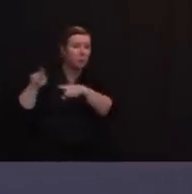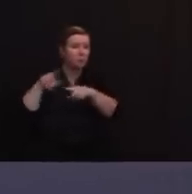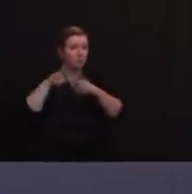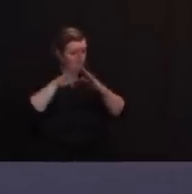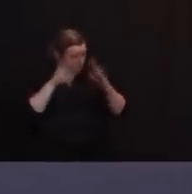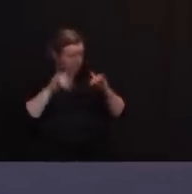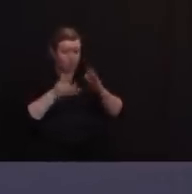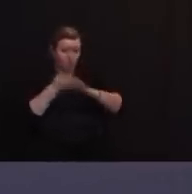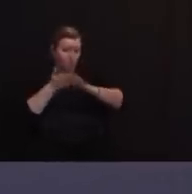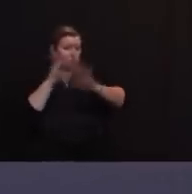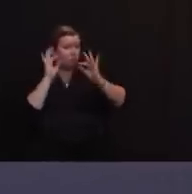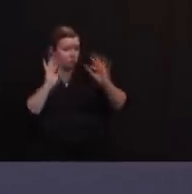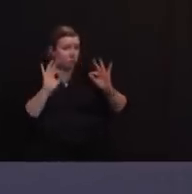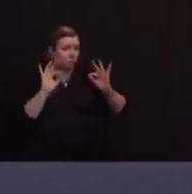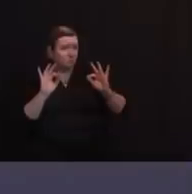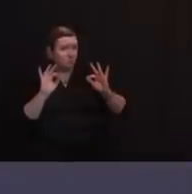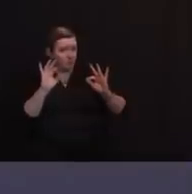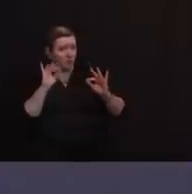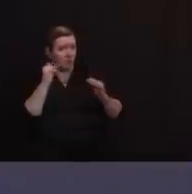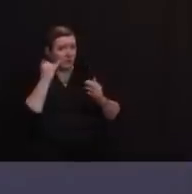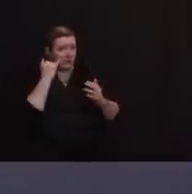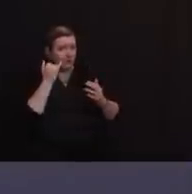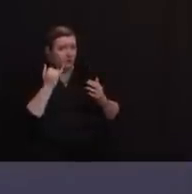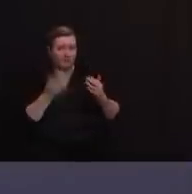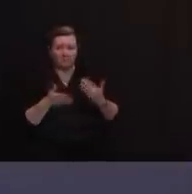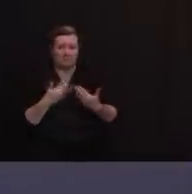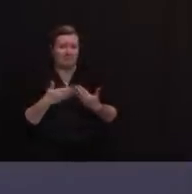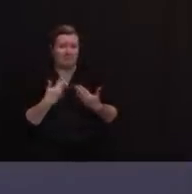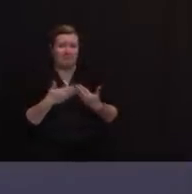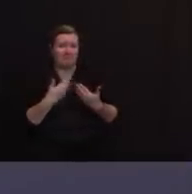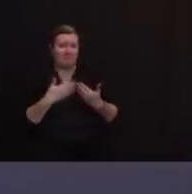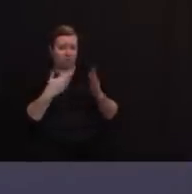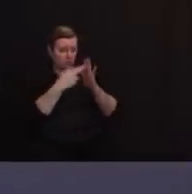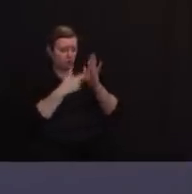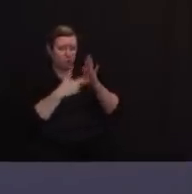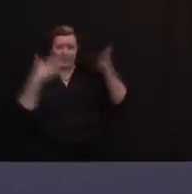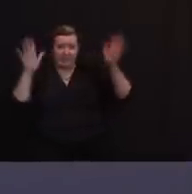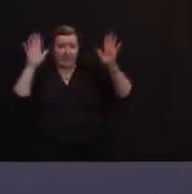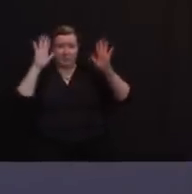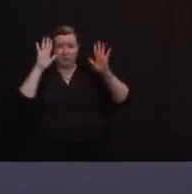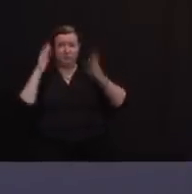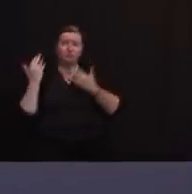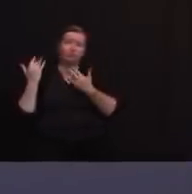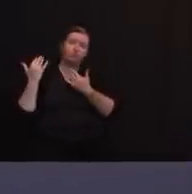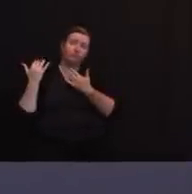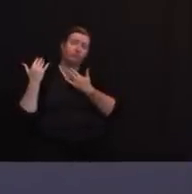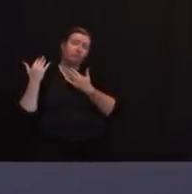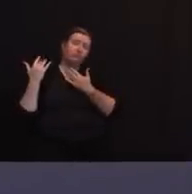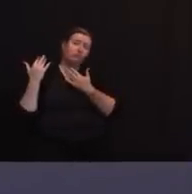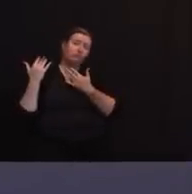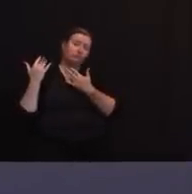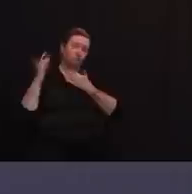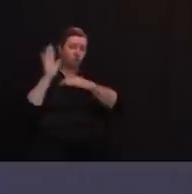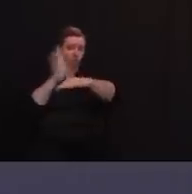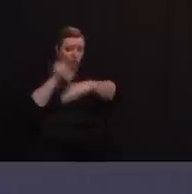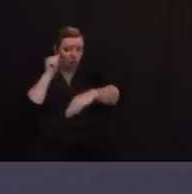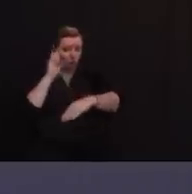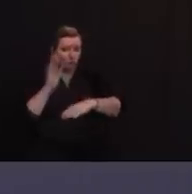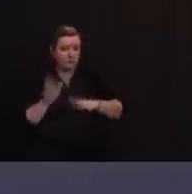it will, there'll be nothing else you have to do. I don't know who the viewer is. First of all, these are not either or